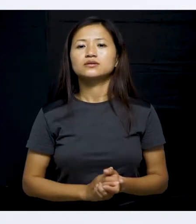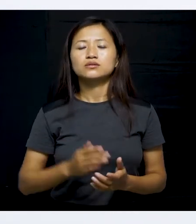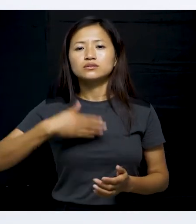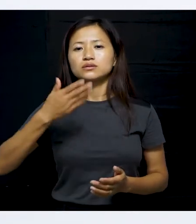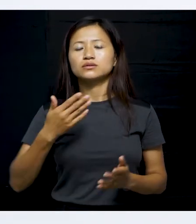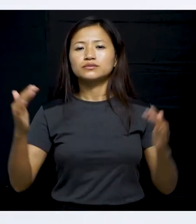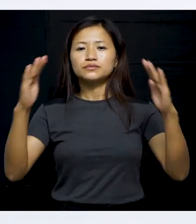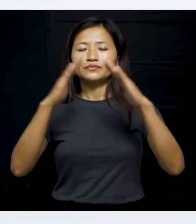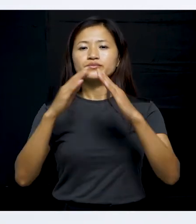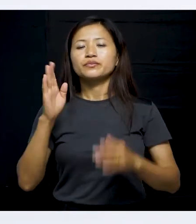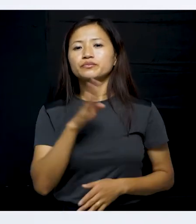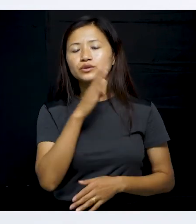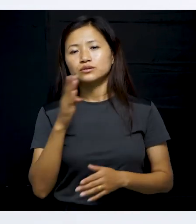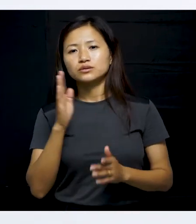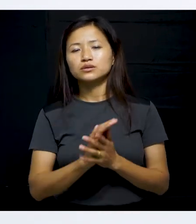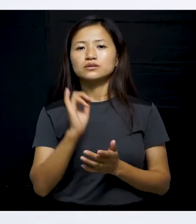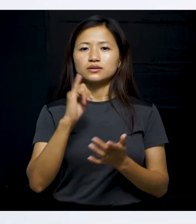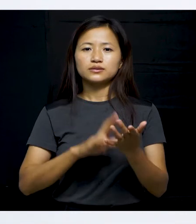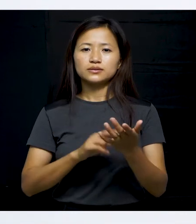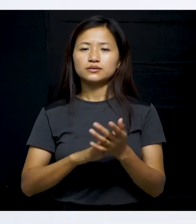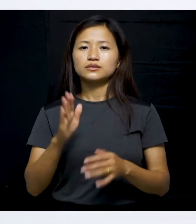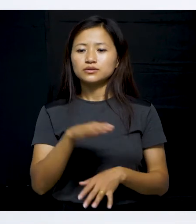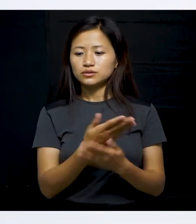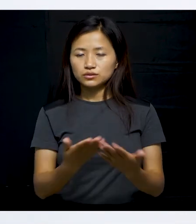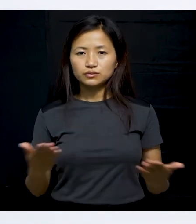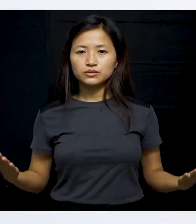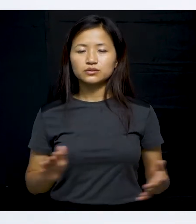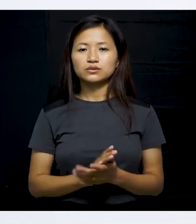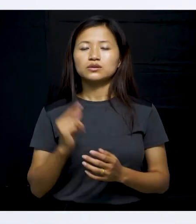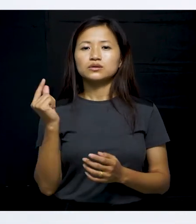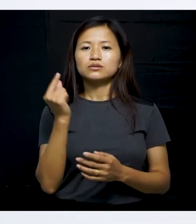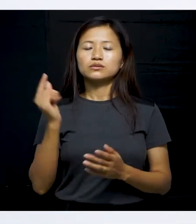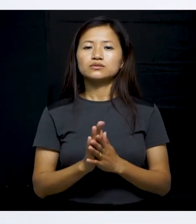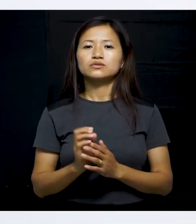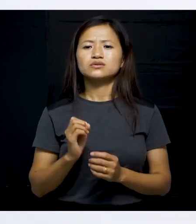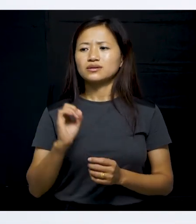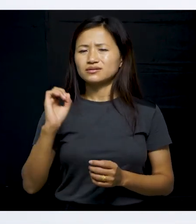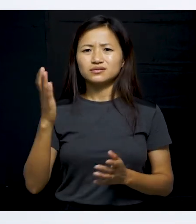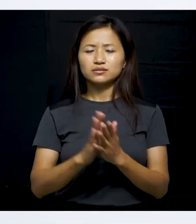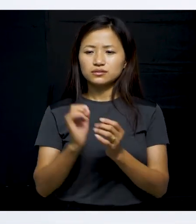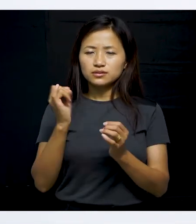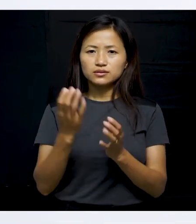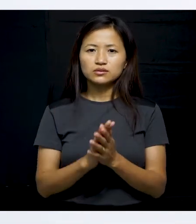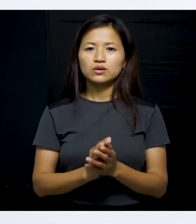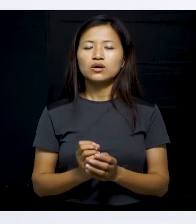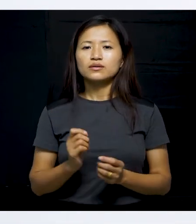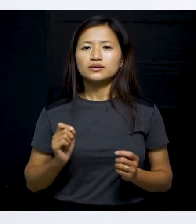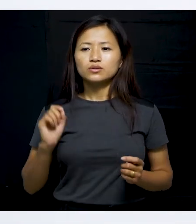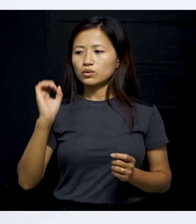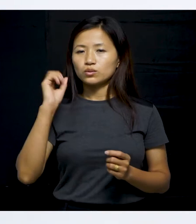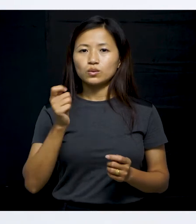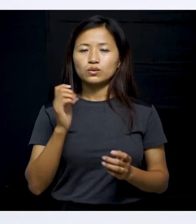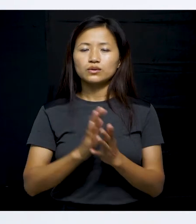the next one is a musical instrument. There are certain musical instruments used for certain occasions. Some of the musical instruments are